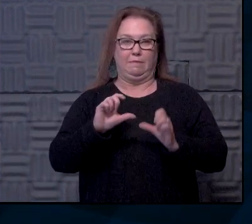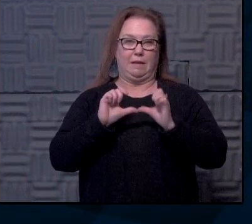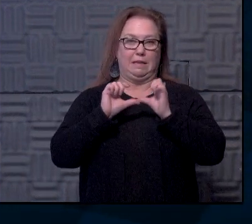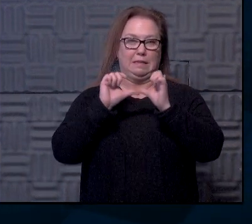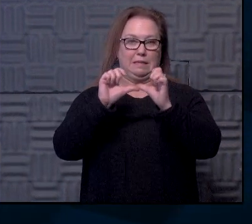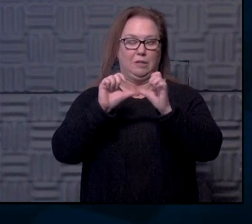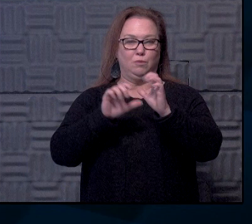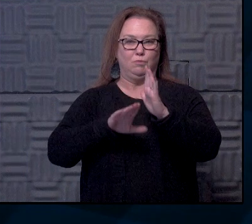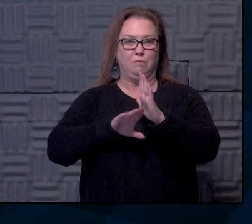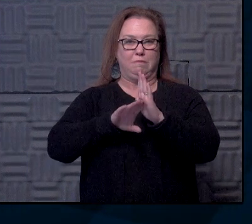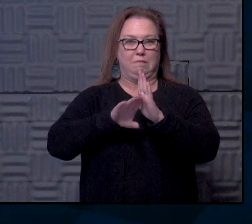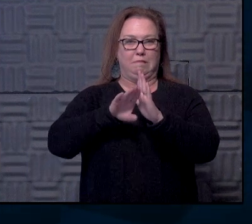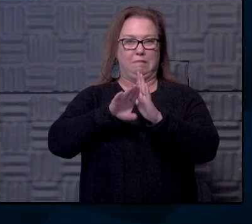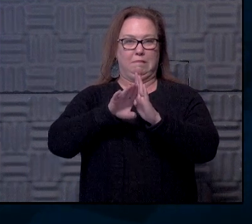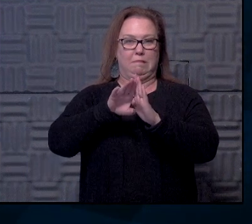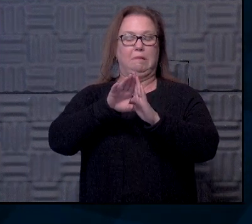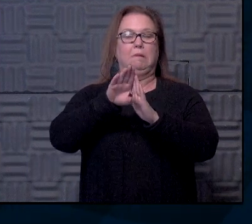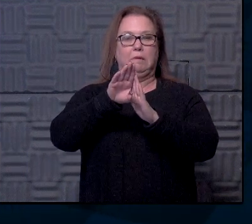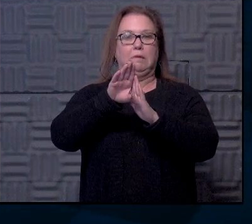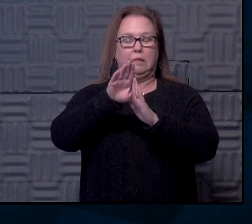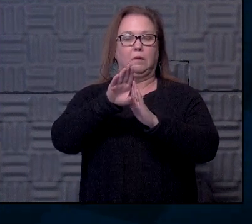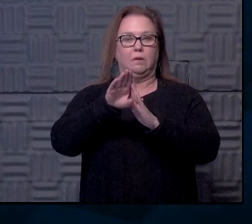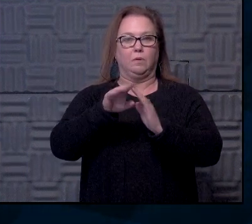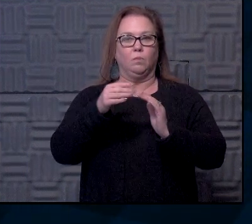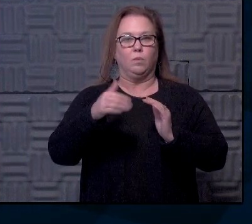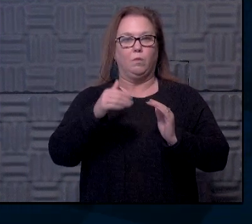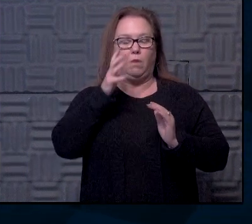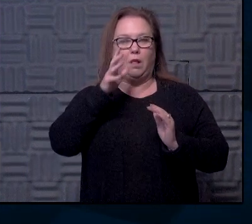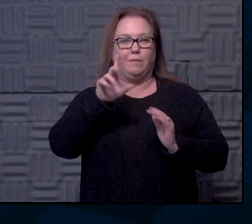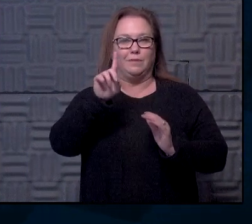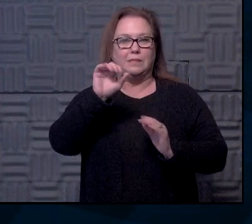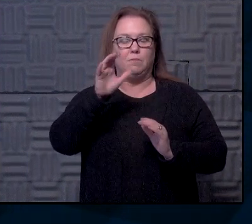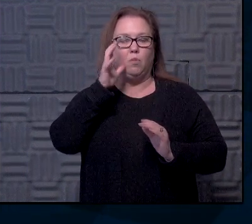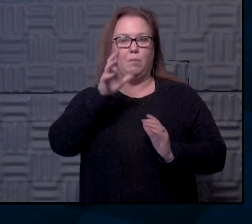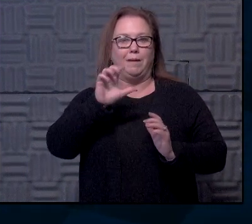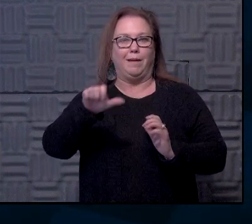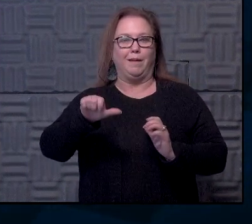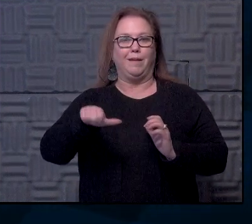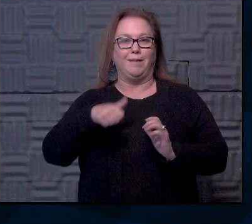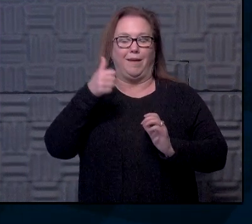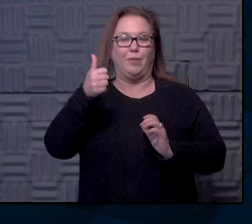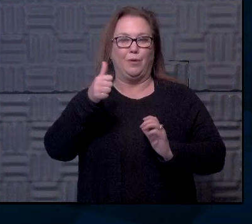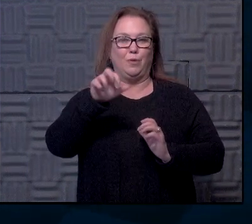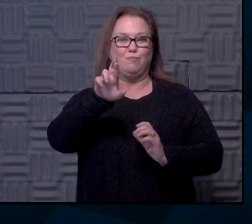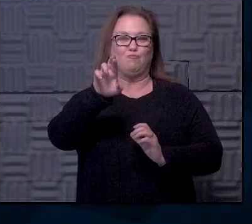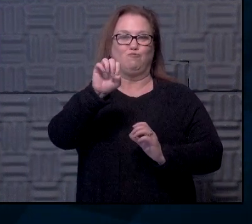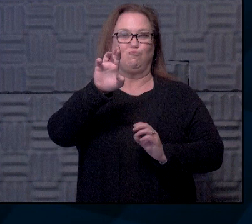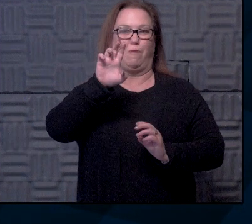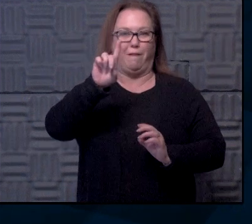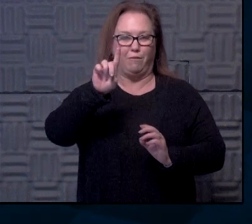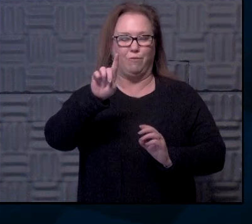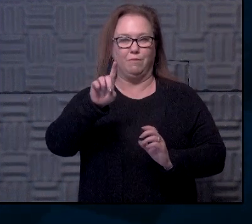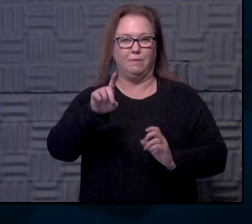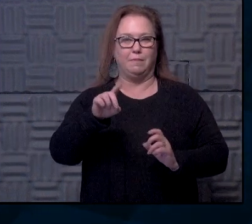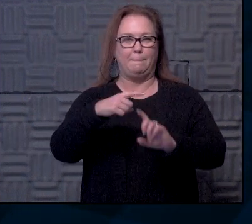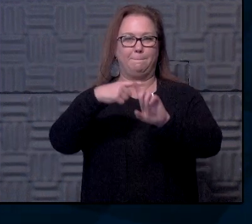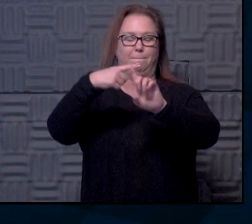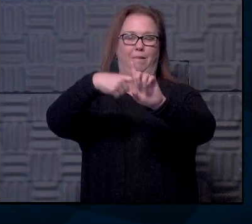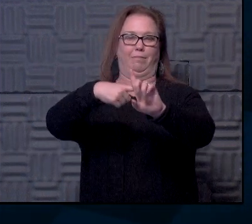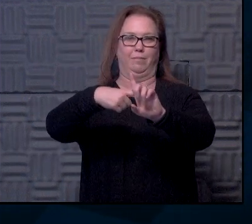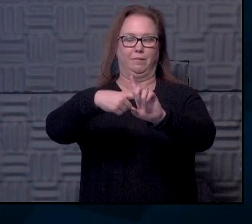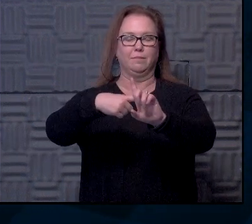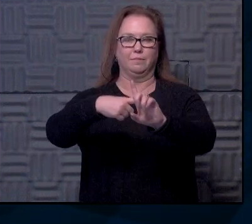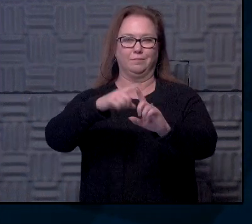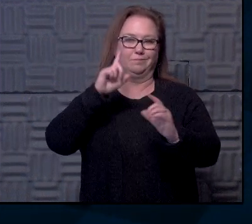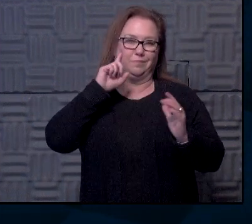the slope of that line were to continue, we will actually have another record month in December. So we're anticipating that number will